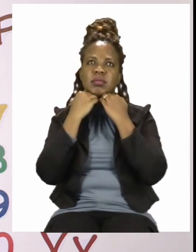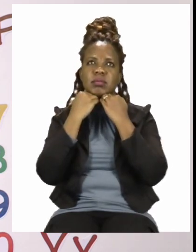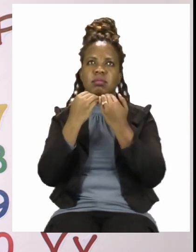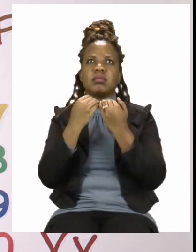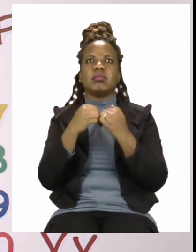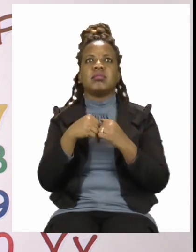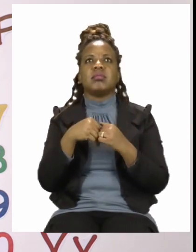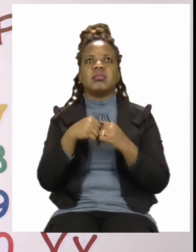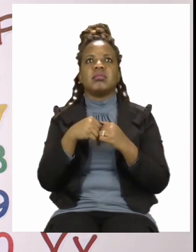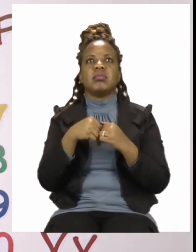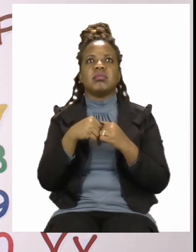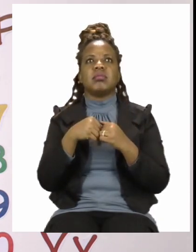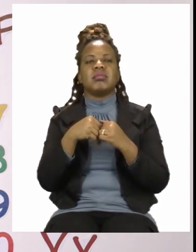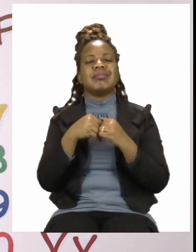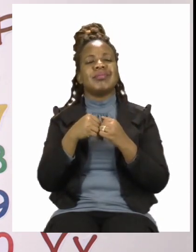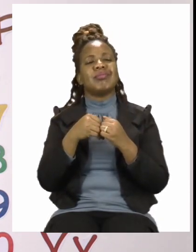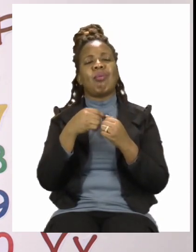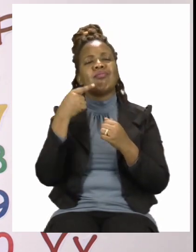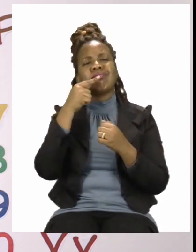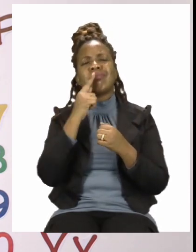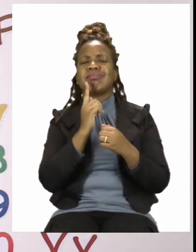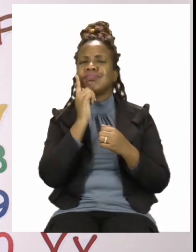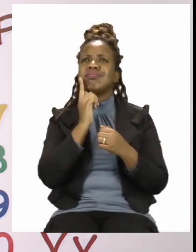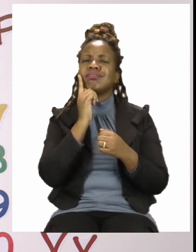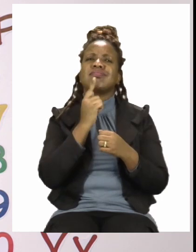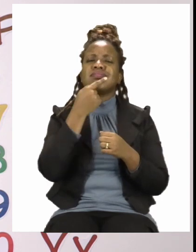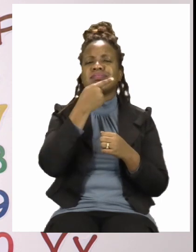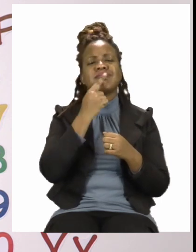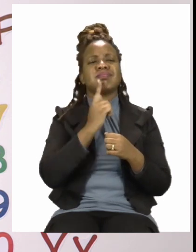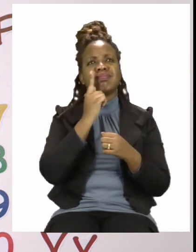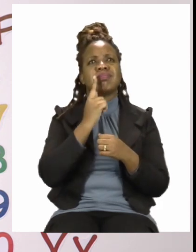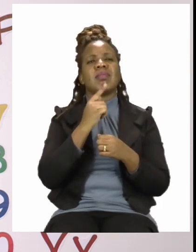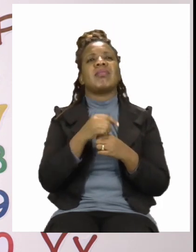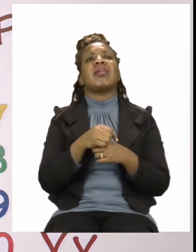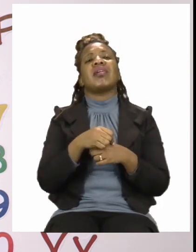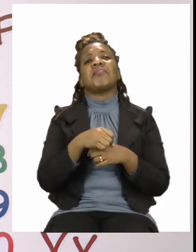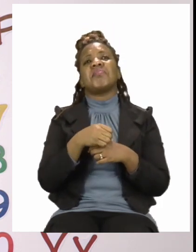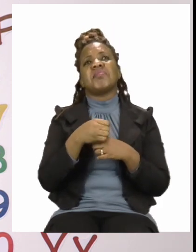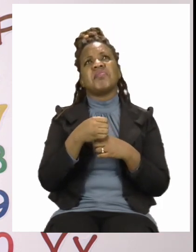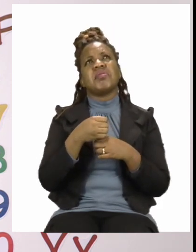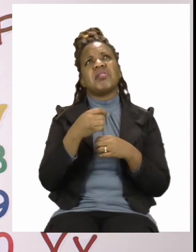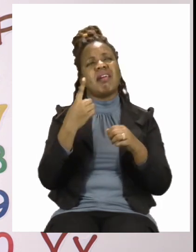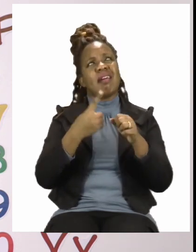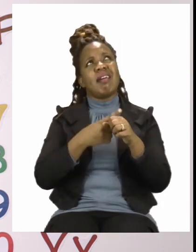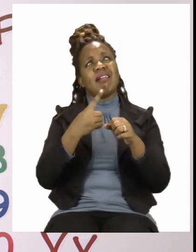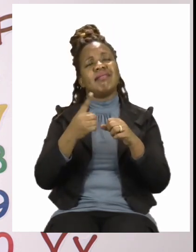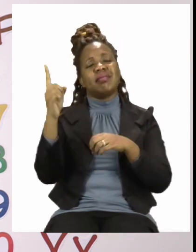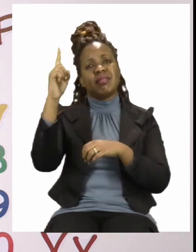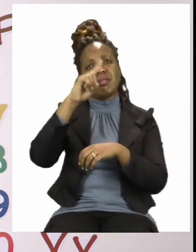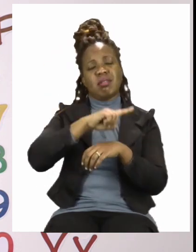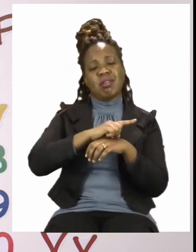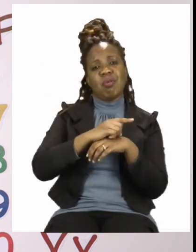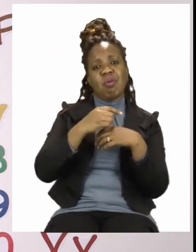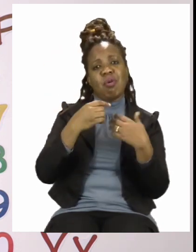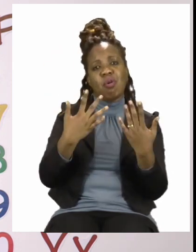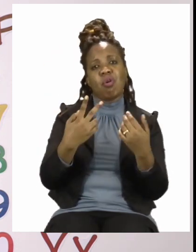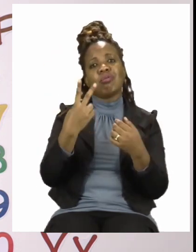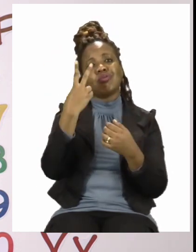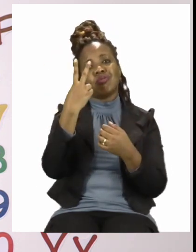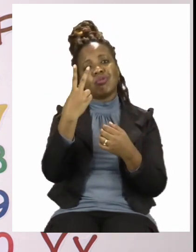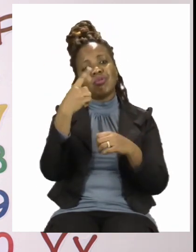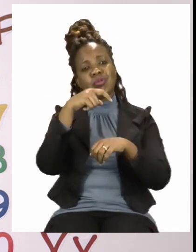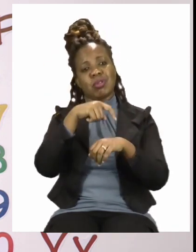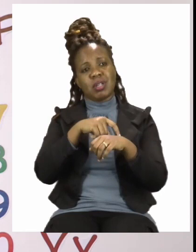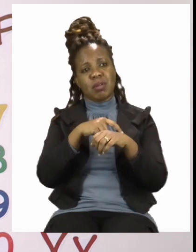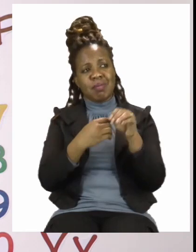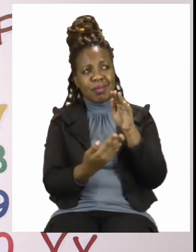teeth every day, and if you can, twice a day, before you go to sleep and